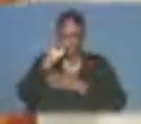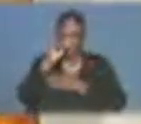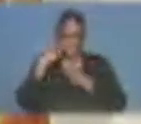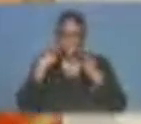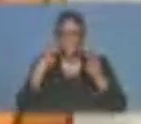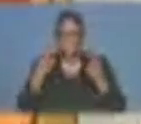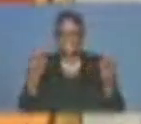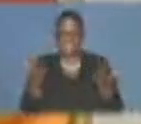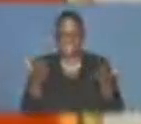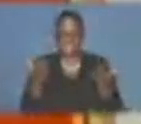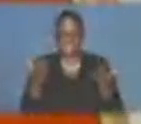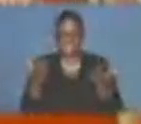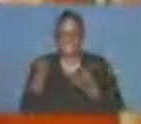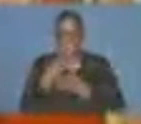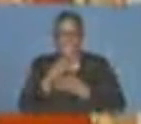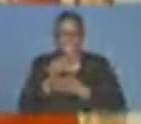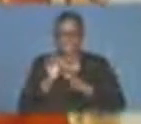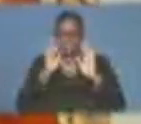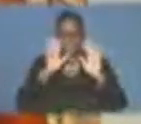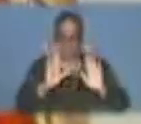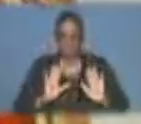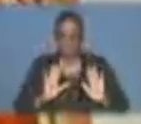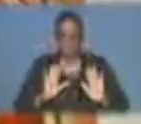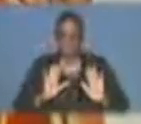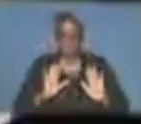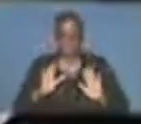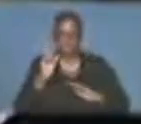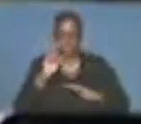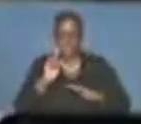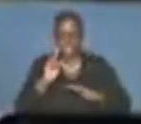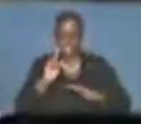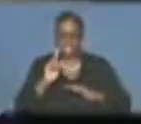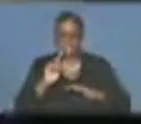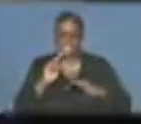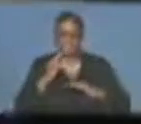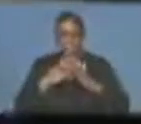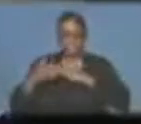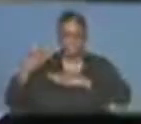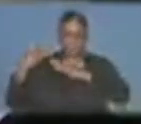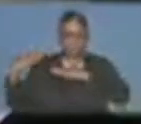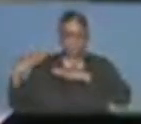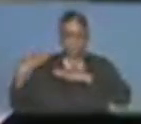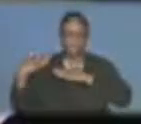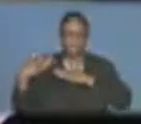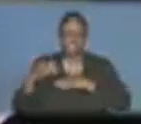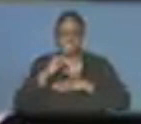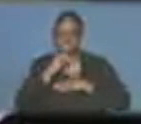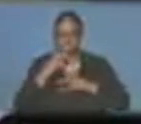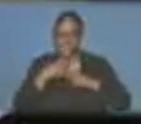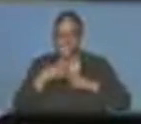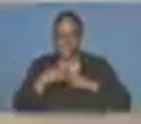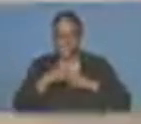I am seeing here. And it's very nostalgic of an era when things were less complicated, but